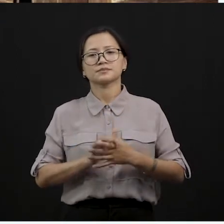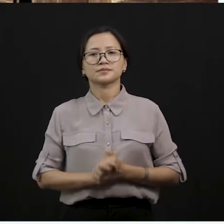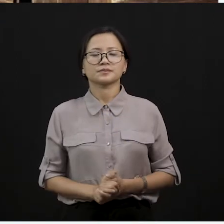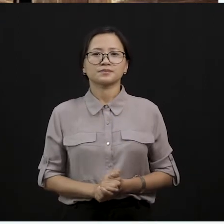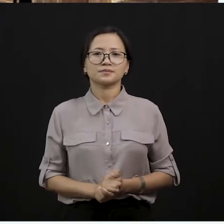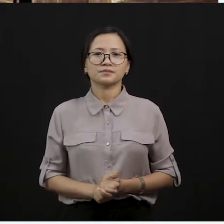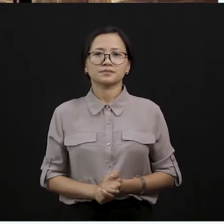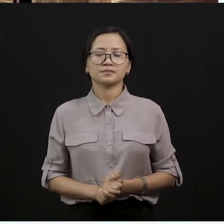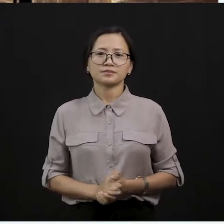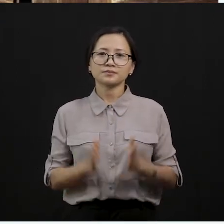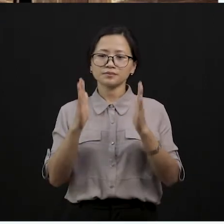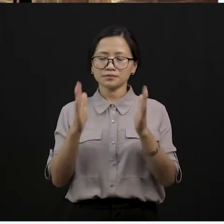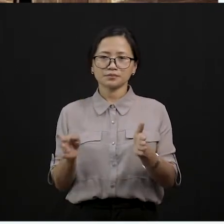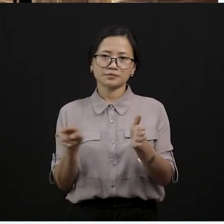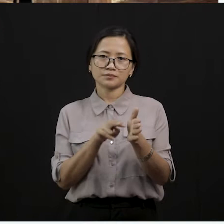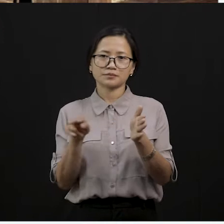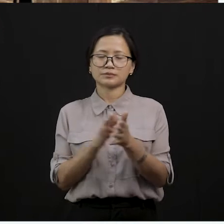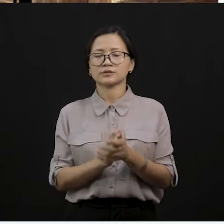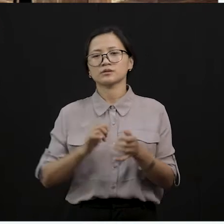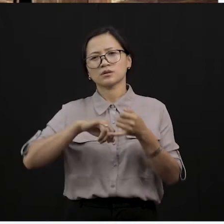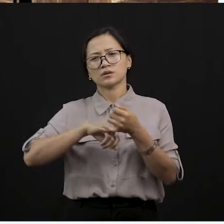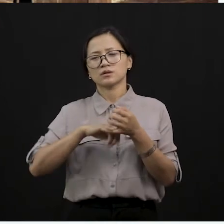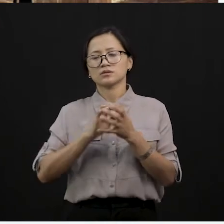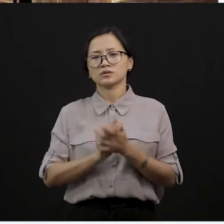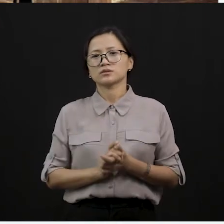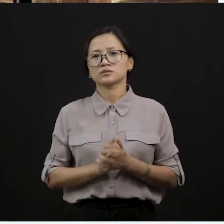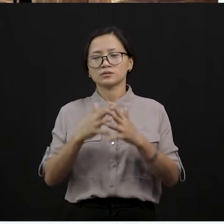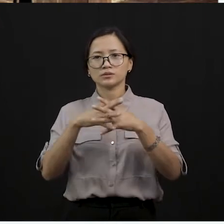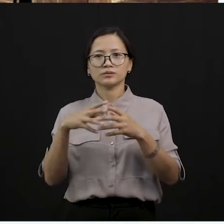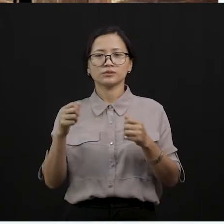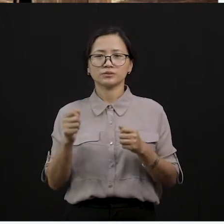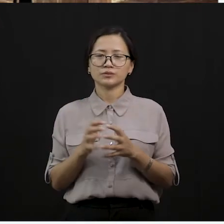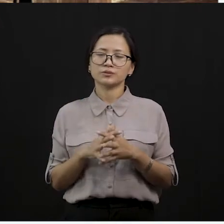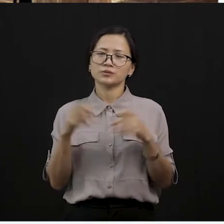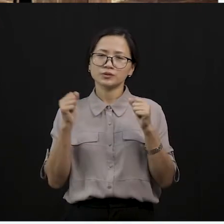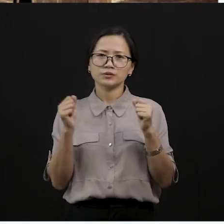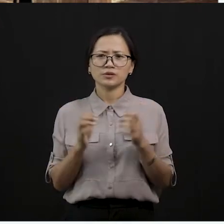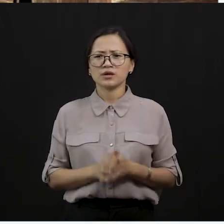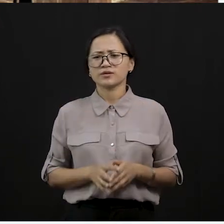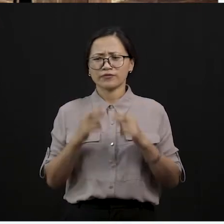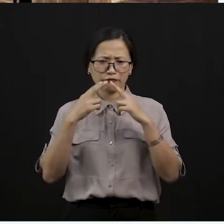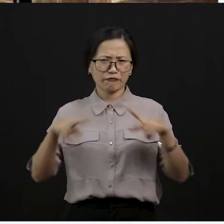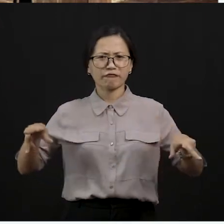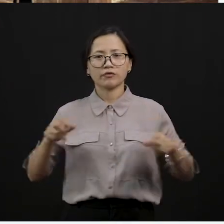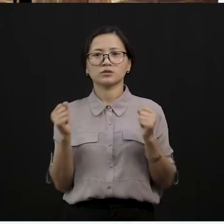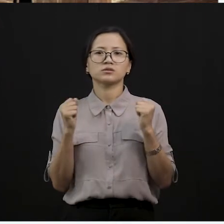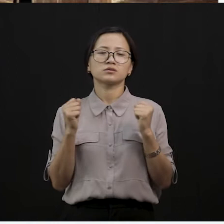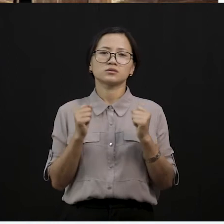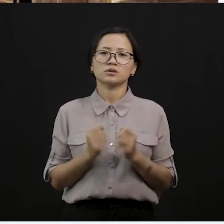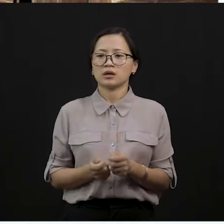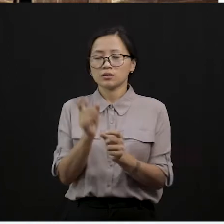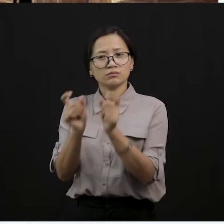So now during winter season, it is very cold. Okay, it is very cold. So people usually make fire